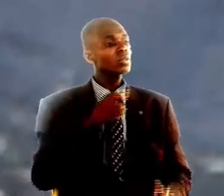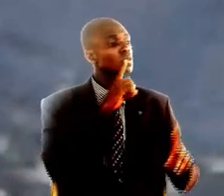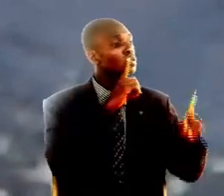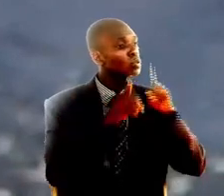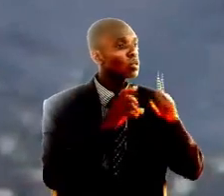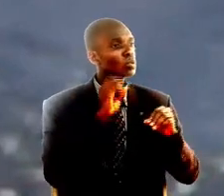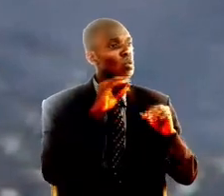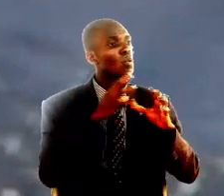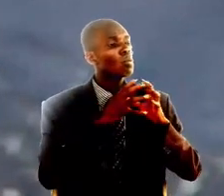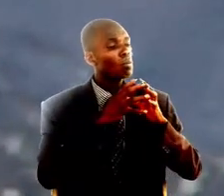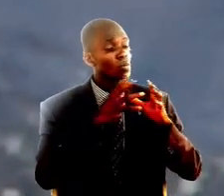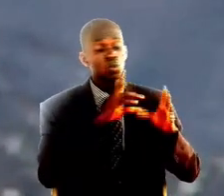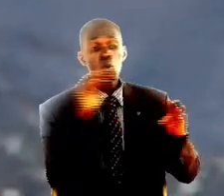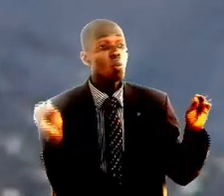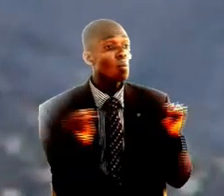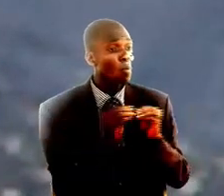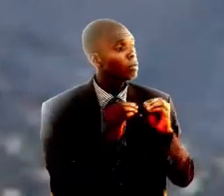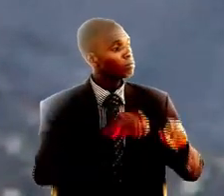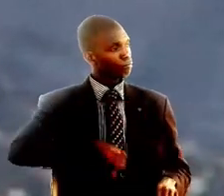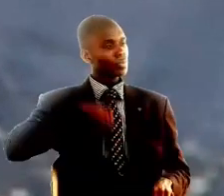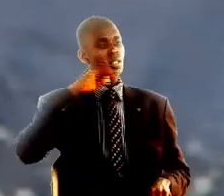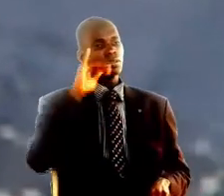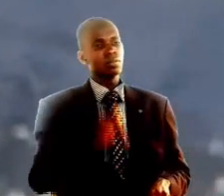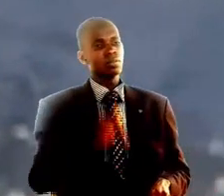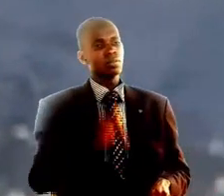so exceeding proudly.